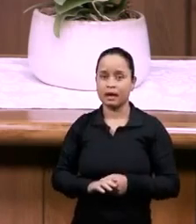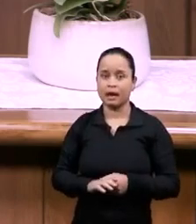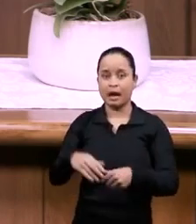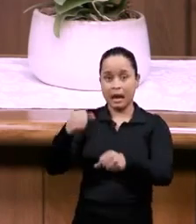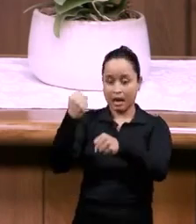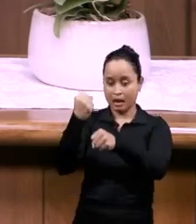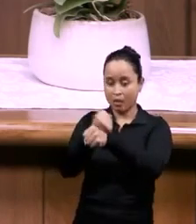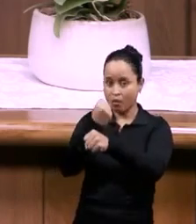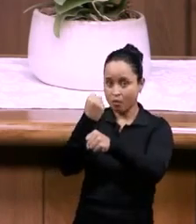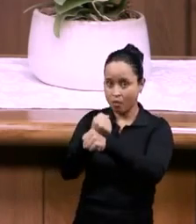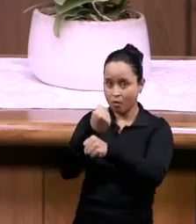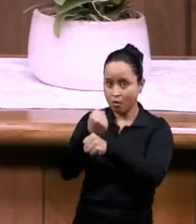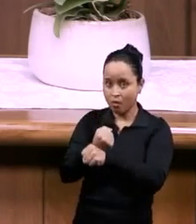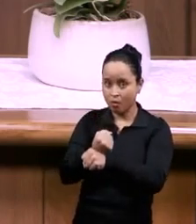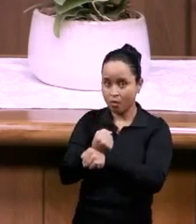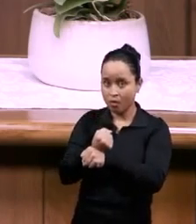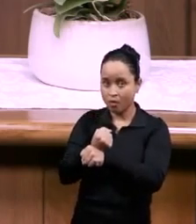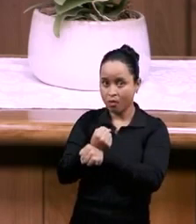across the entire world.